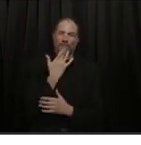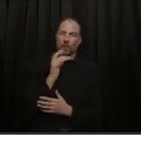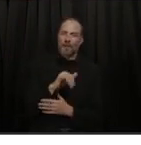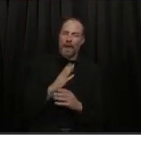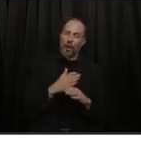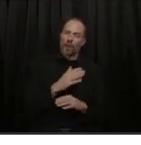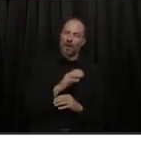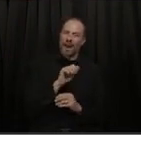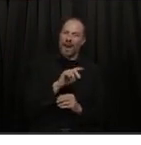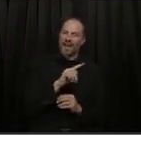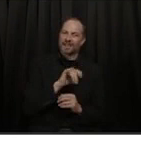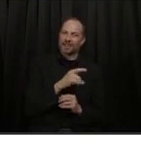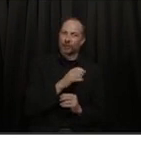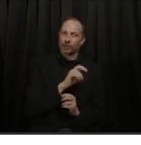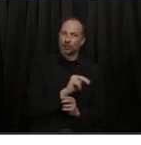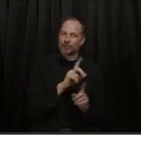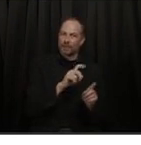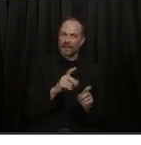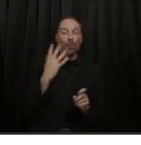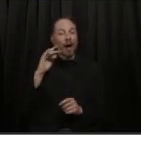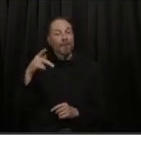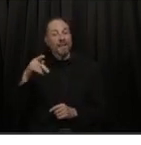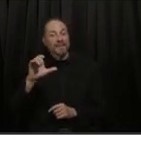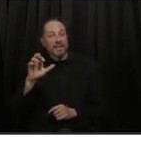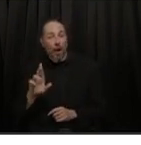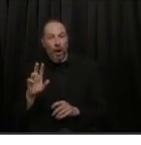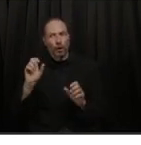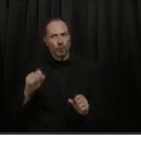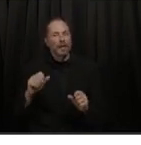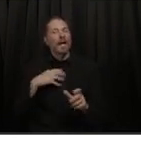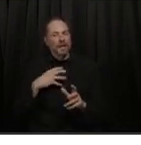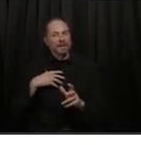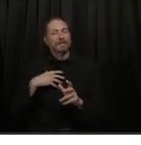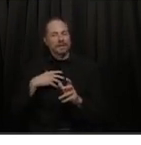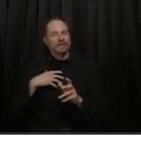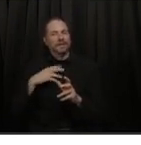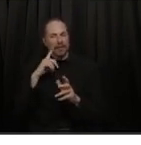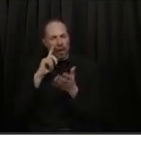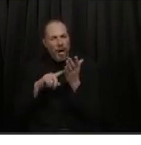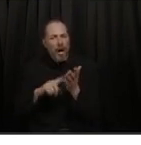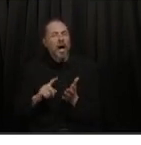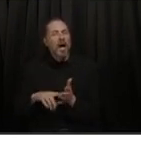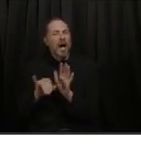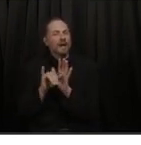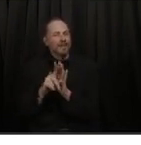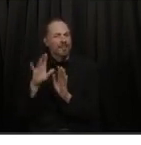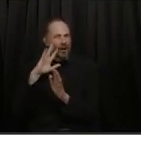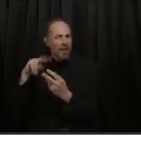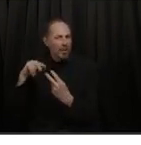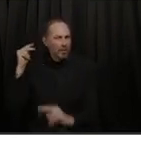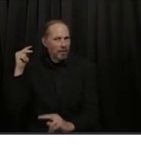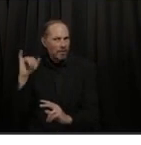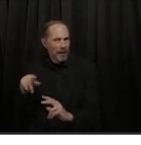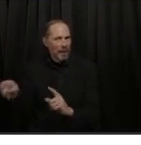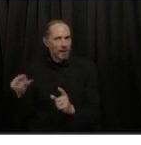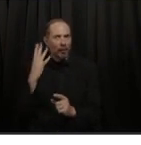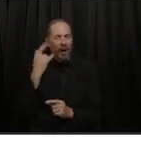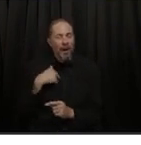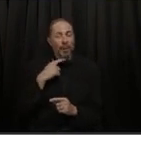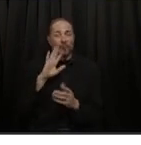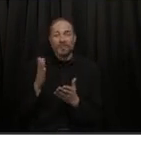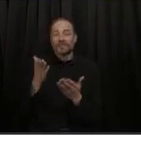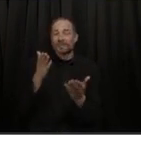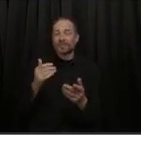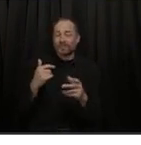antigen testing. And that's because with the PCR testing, we can go on to do the whole genome sequencing work. So we recommend that PCR testing 3 to 5 days